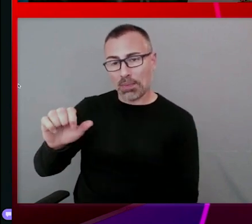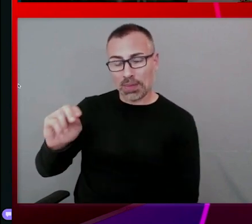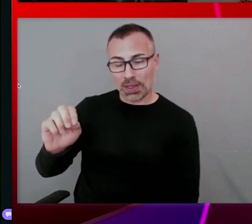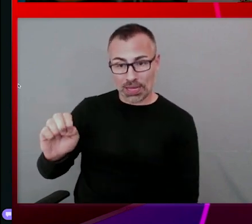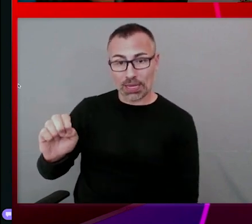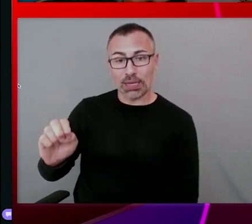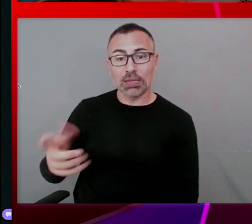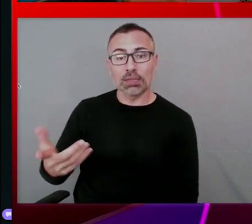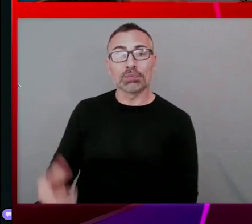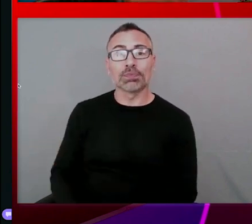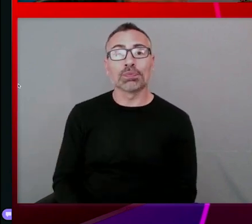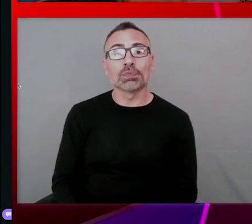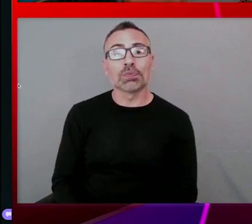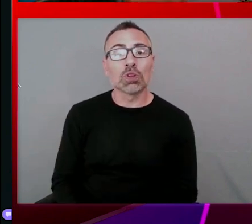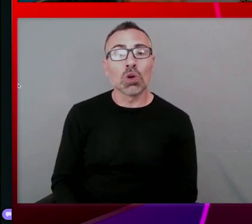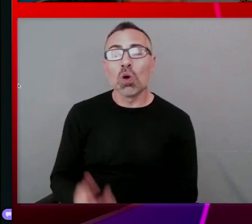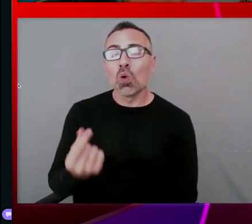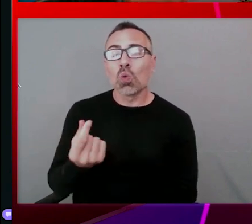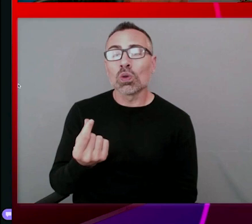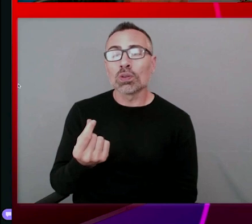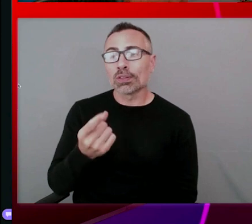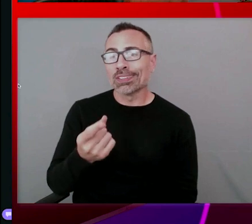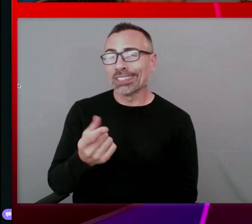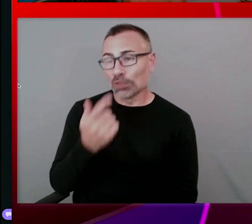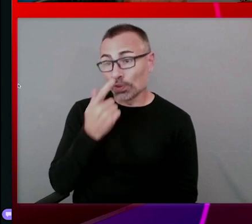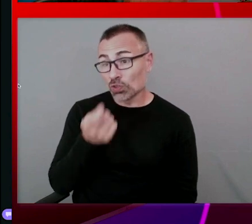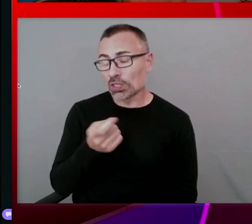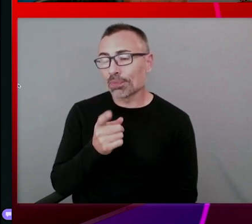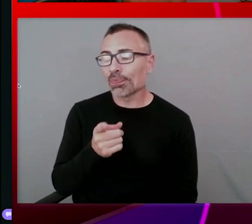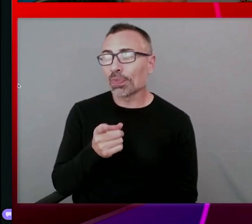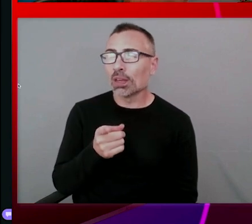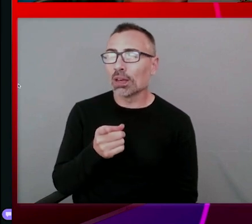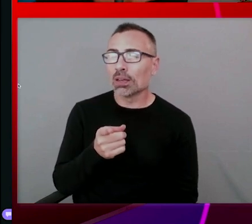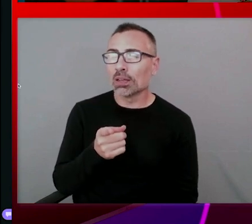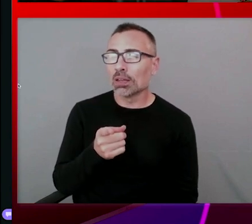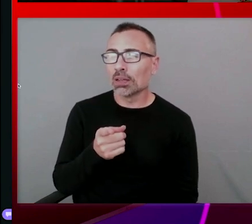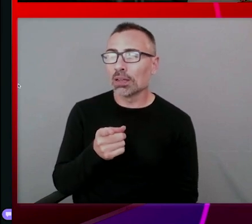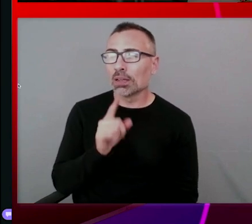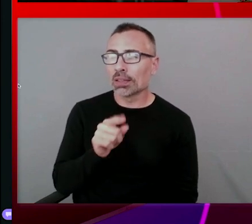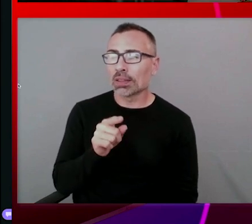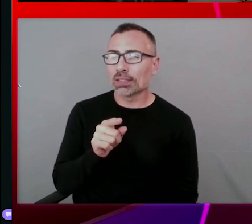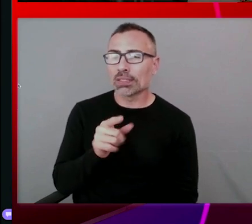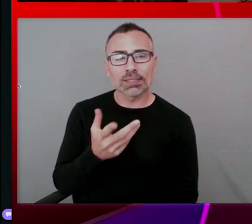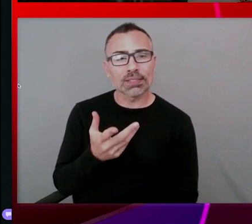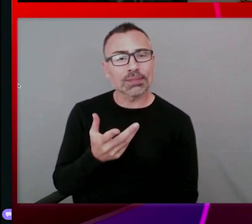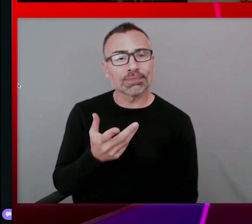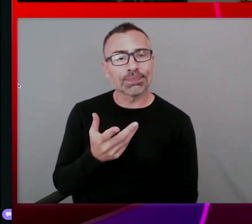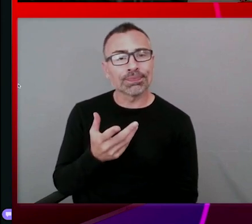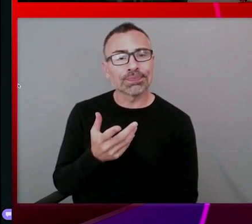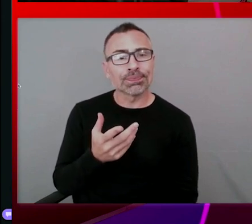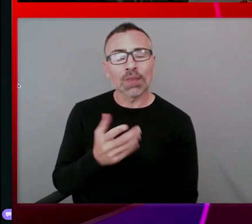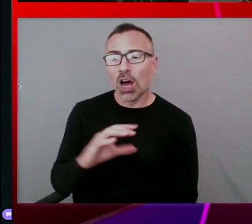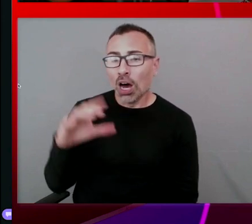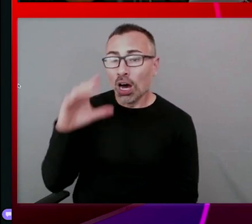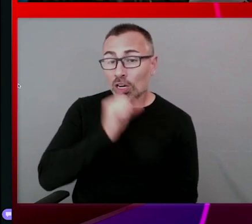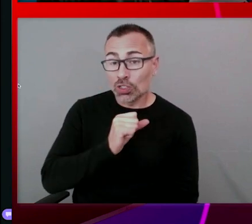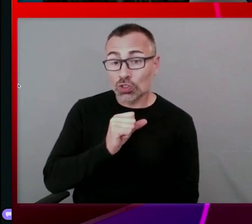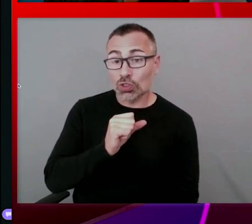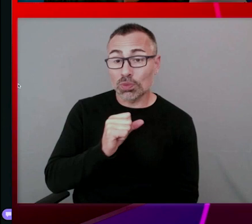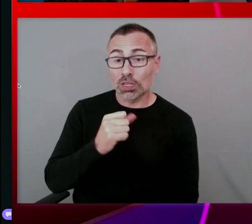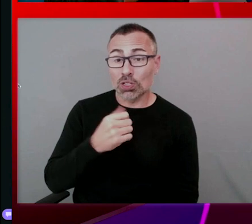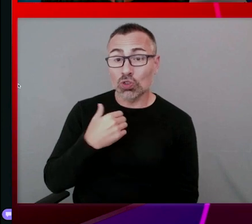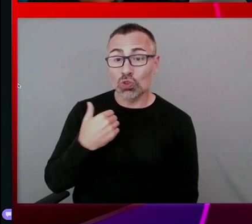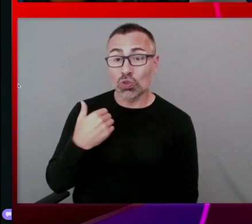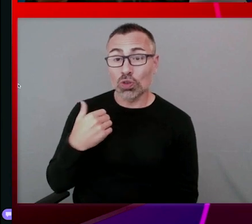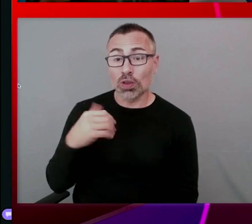Now what this is going to do is very interesting. So this is like assuming that you took the output of